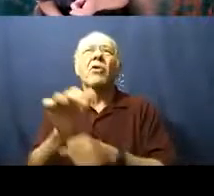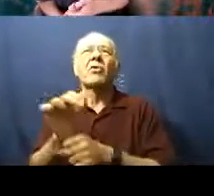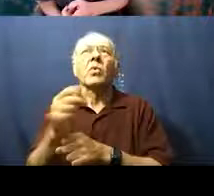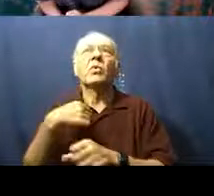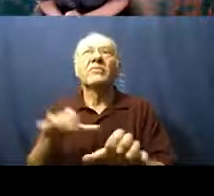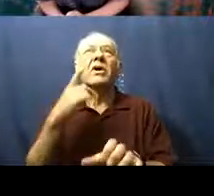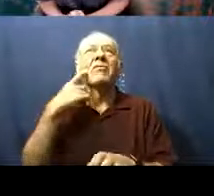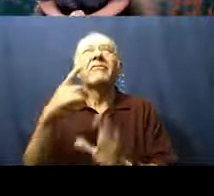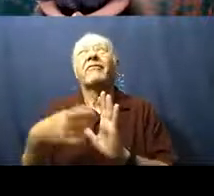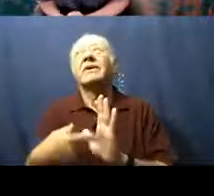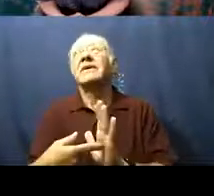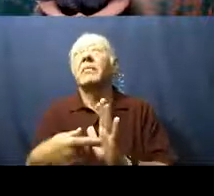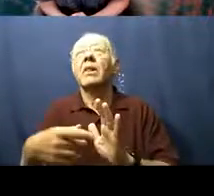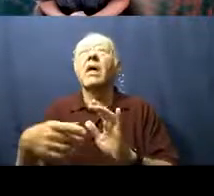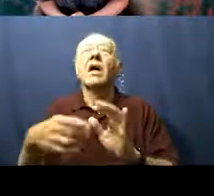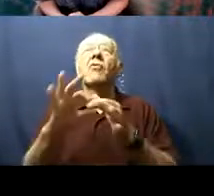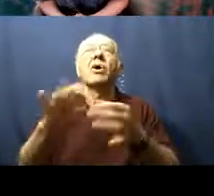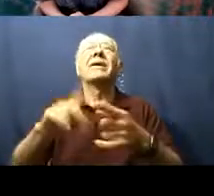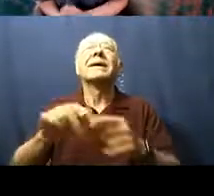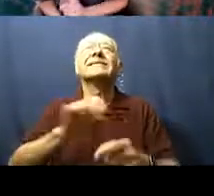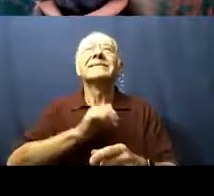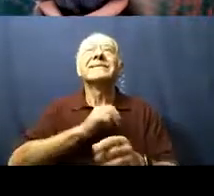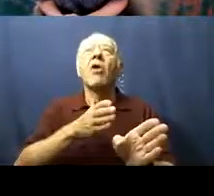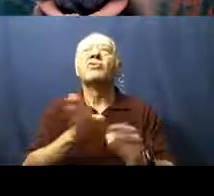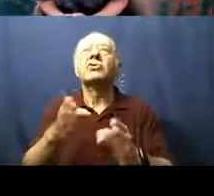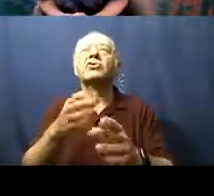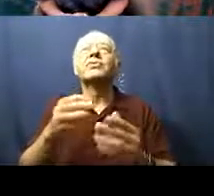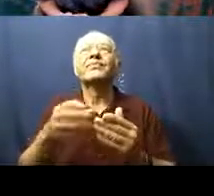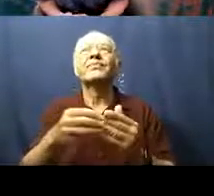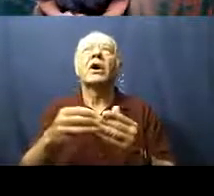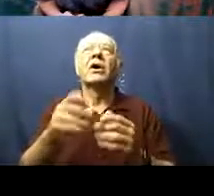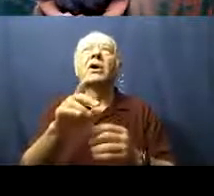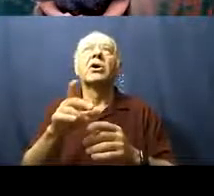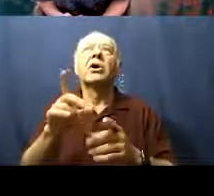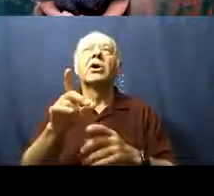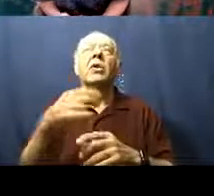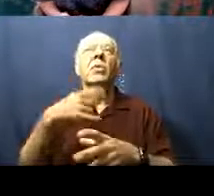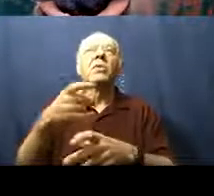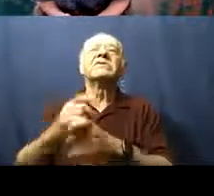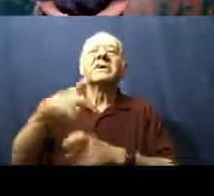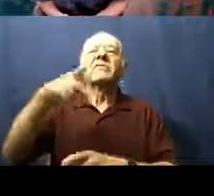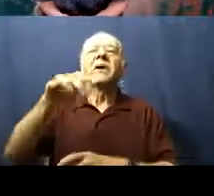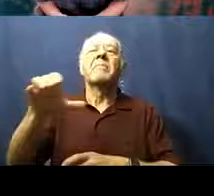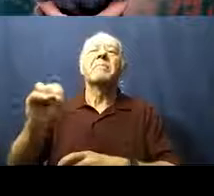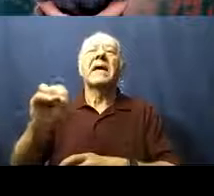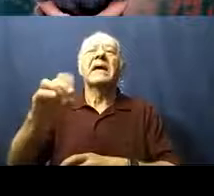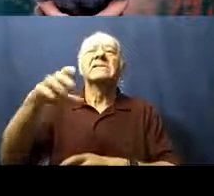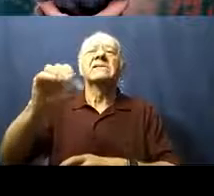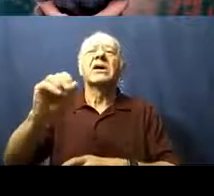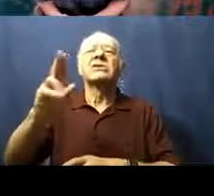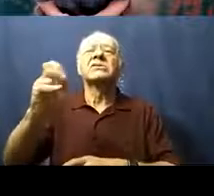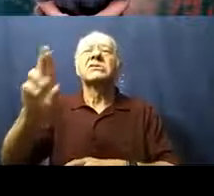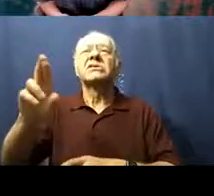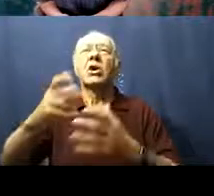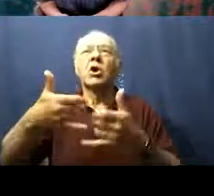for example, around self-direction, we received a Pacesetter Prize from the SCAN Foundation. This